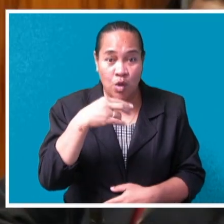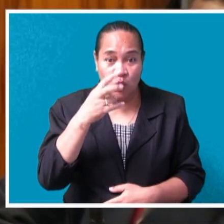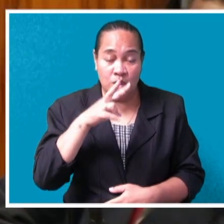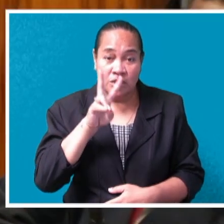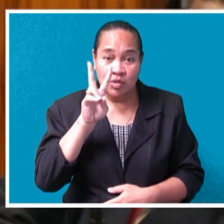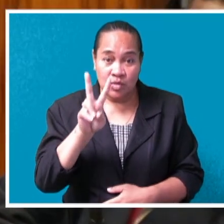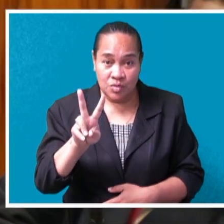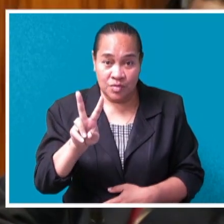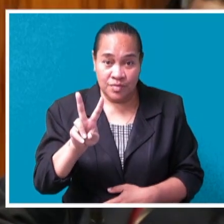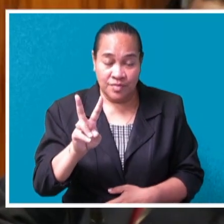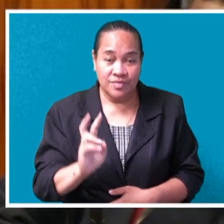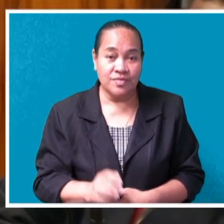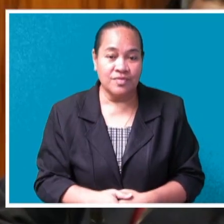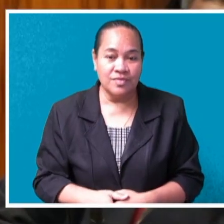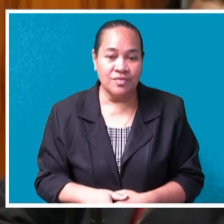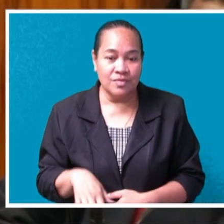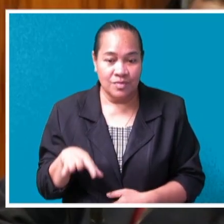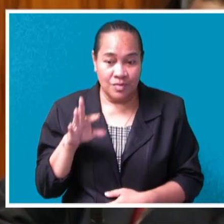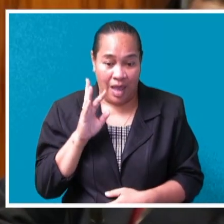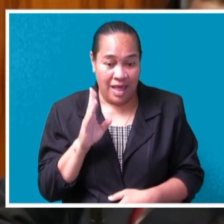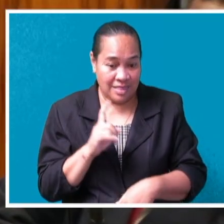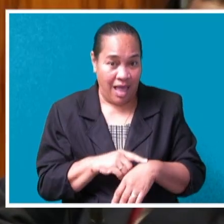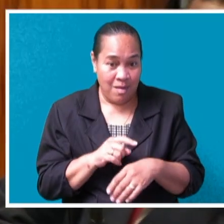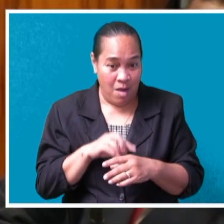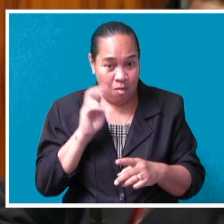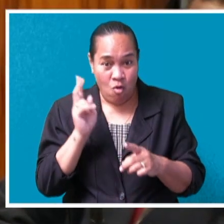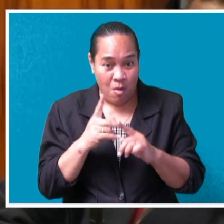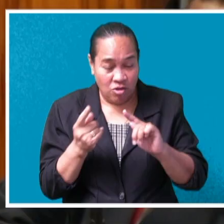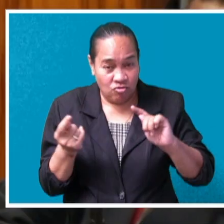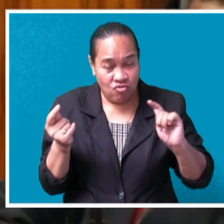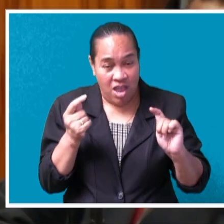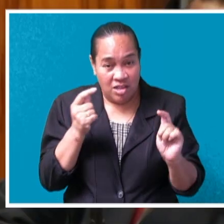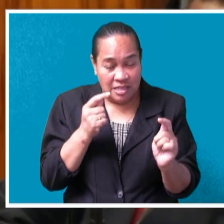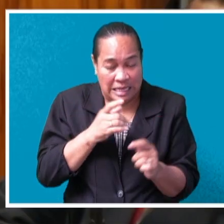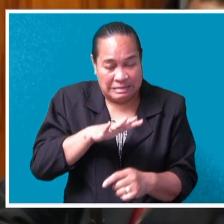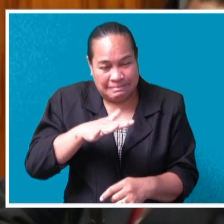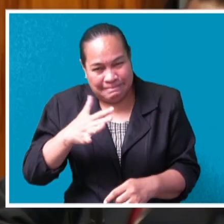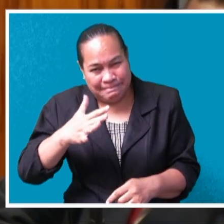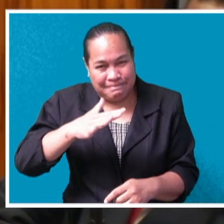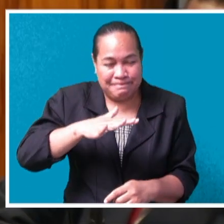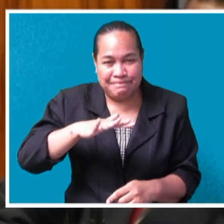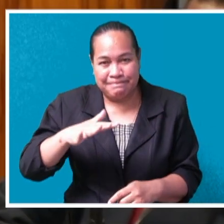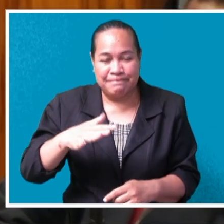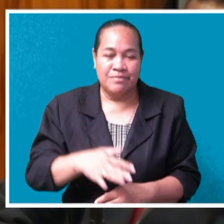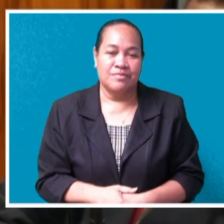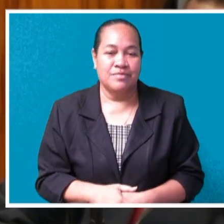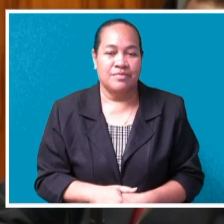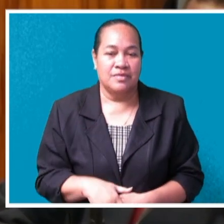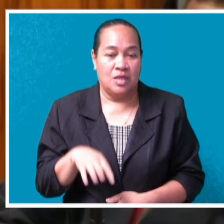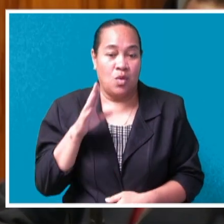Speaker, during a period of political transition and uncertainty, following the